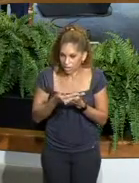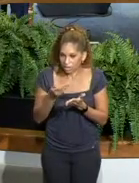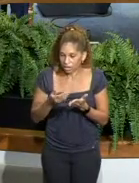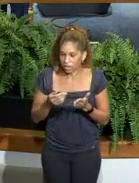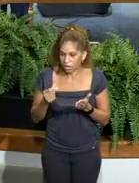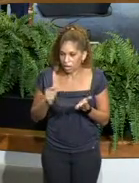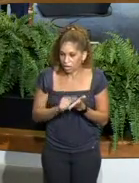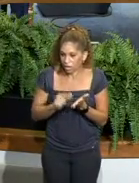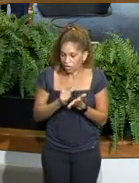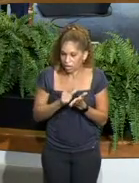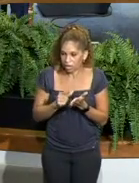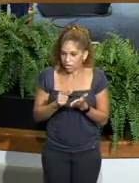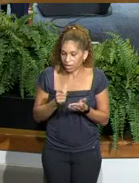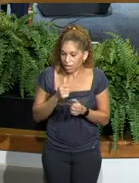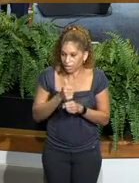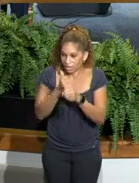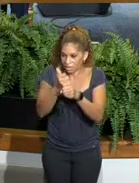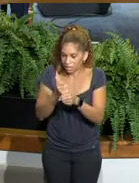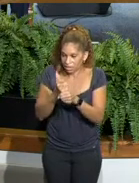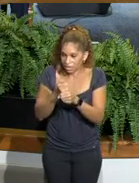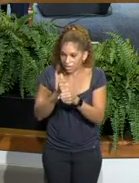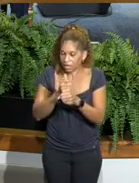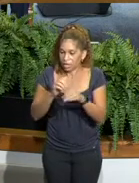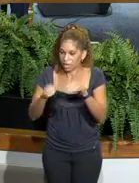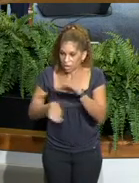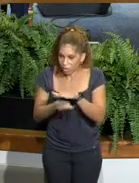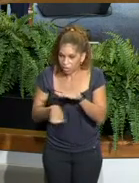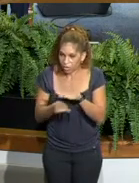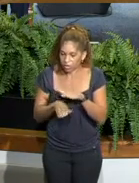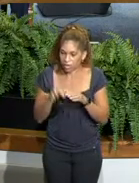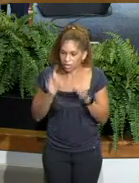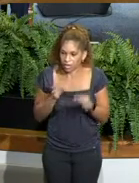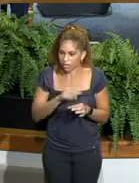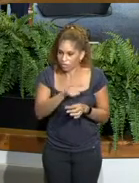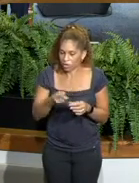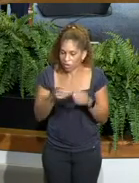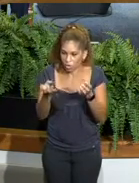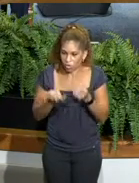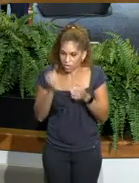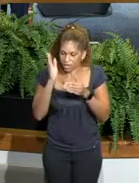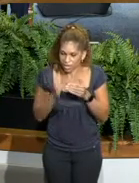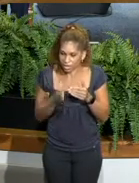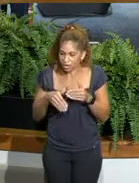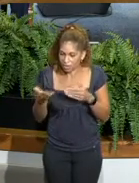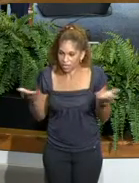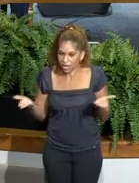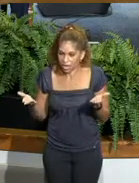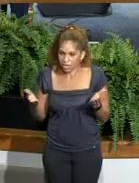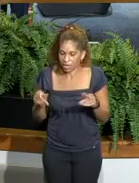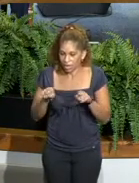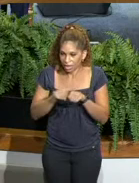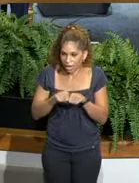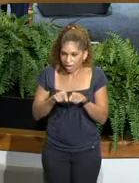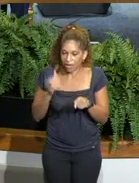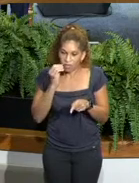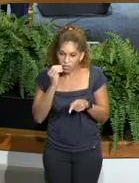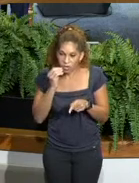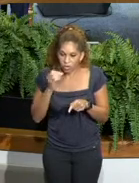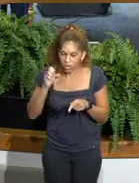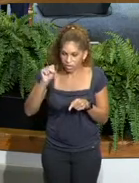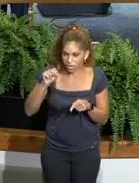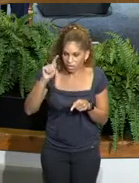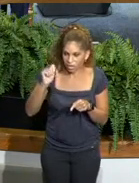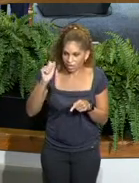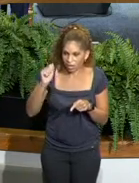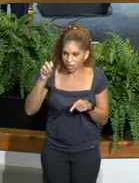assistance falls by roughly $5.2 billion. So if you want to end things like food stamps, don't just snatch it